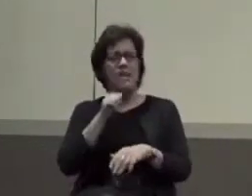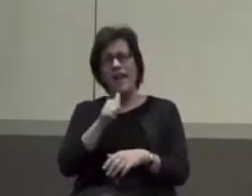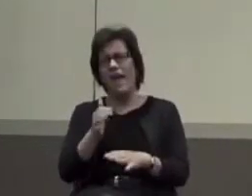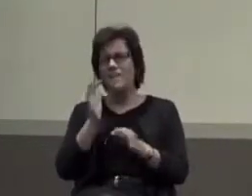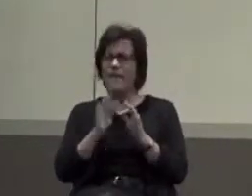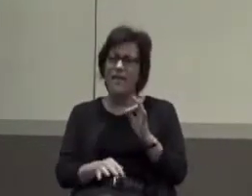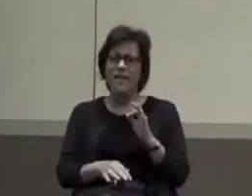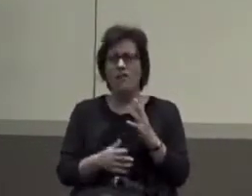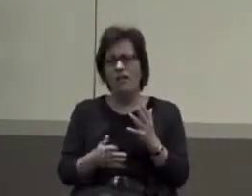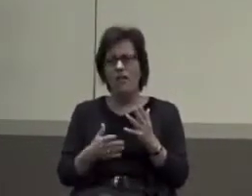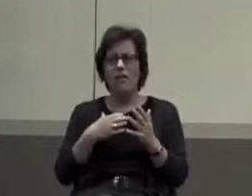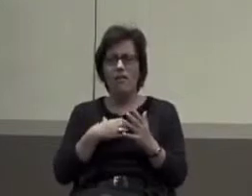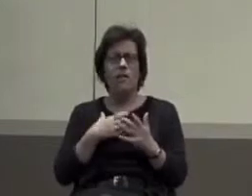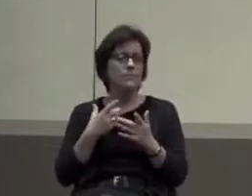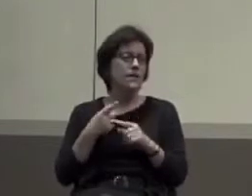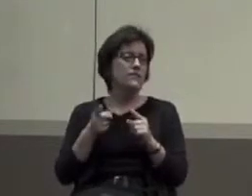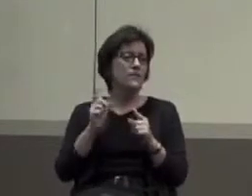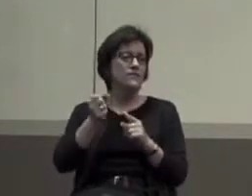Right.